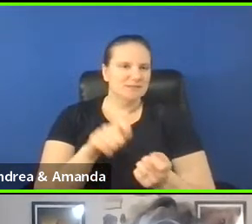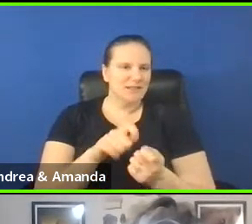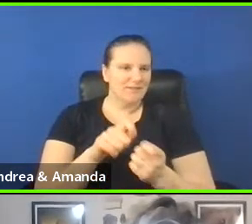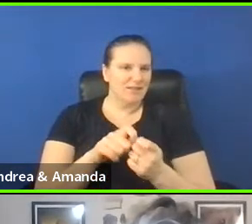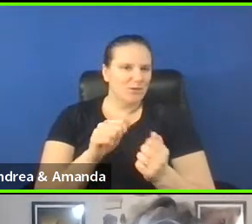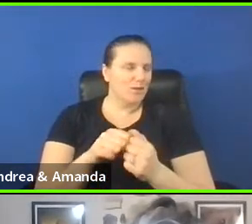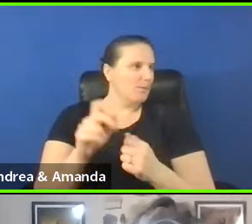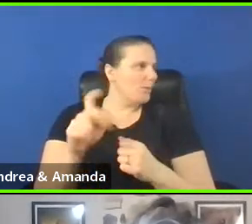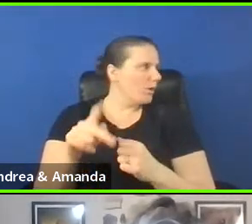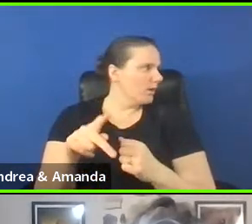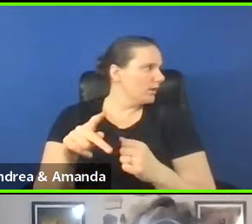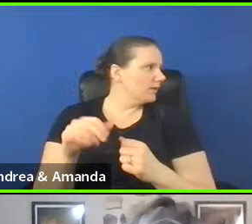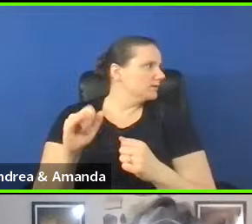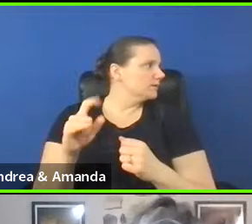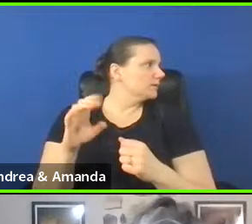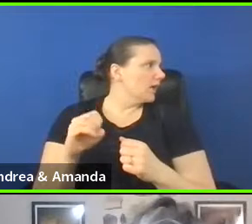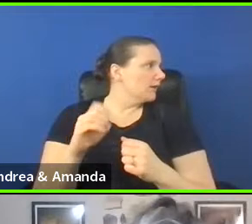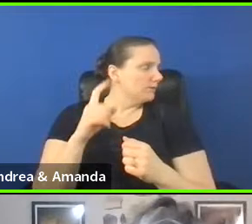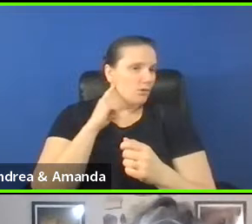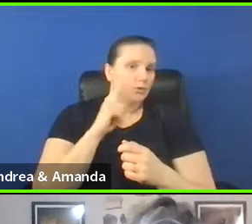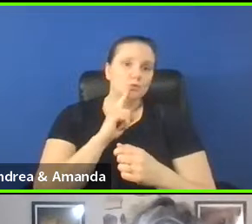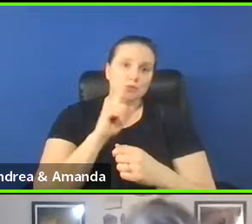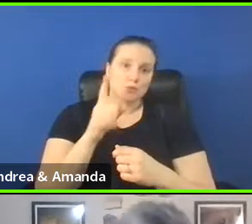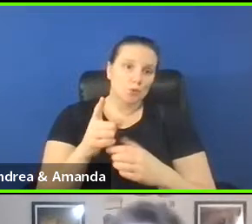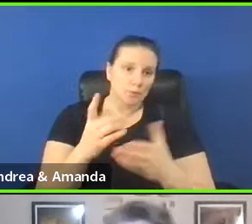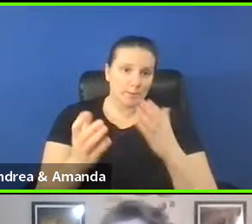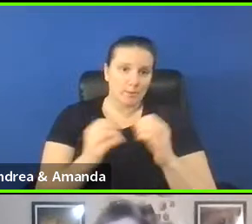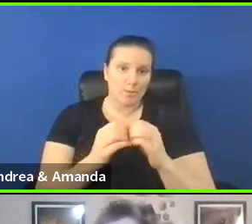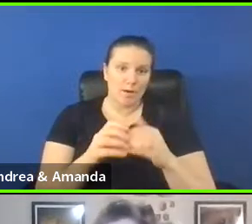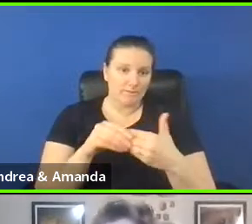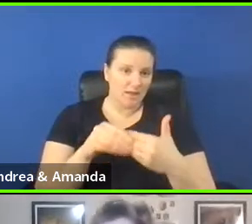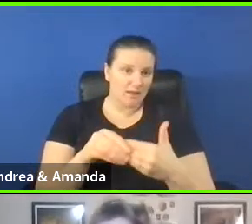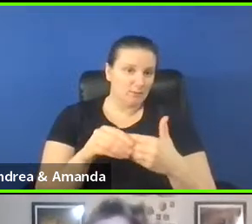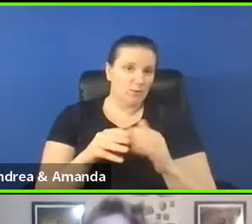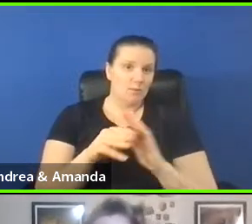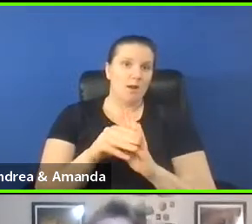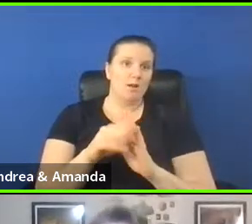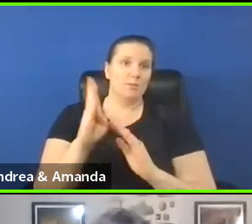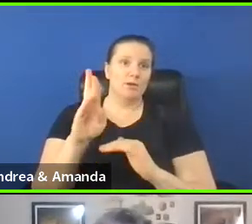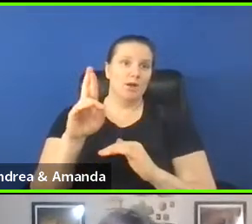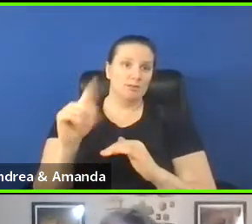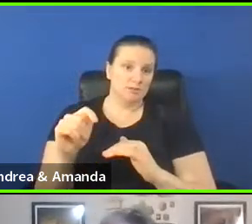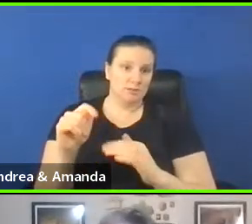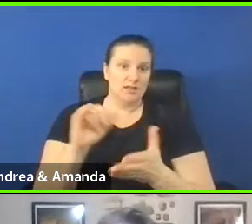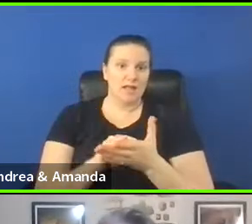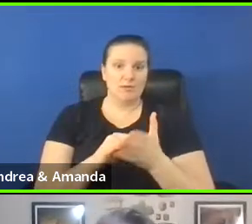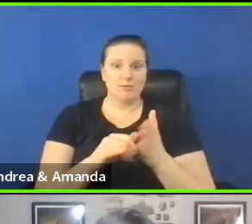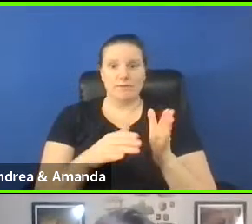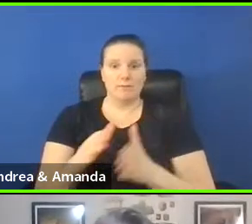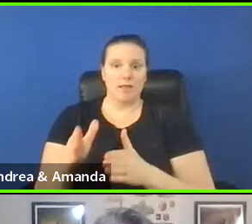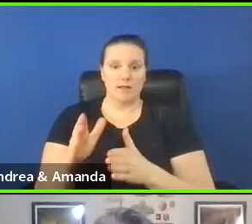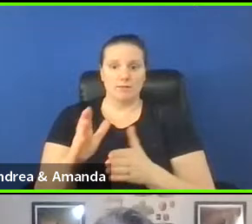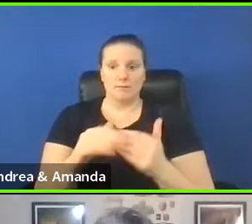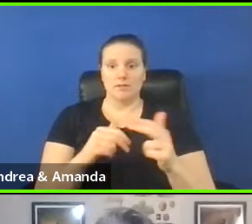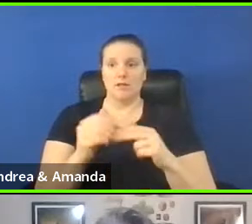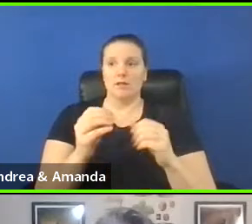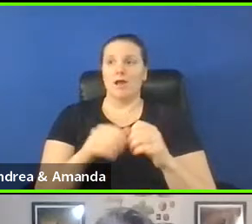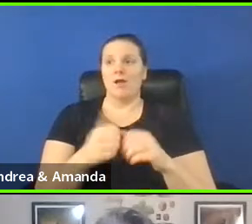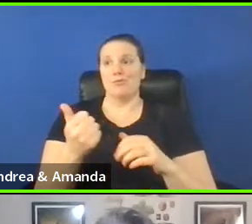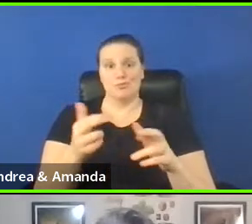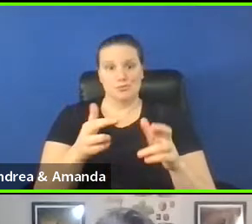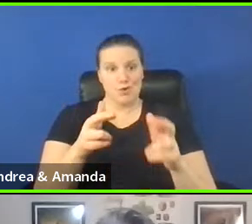Portland side, to do a true or maybe the more flexible model of BRT, we would have to plan on building potentially another road